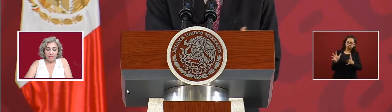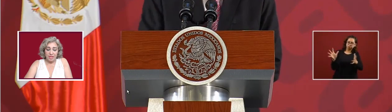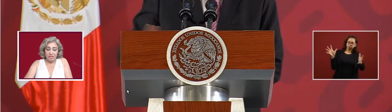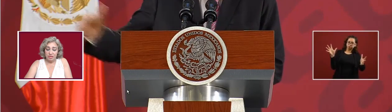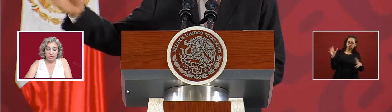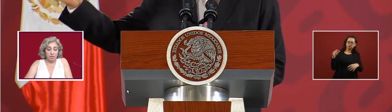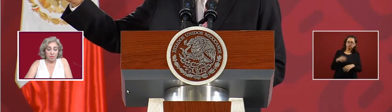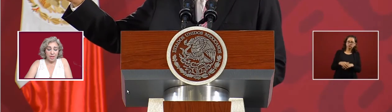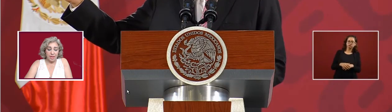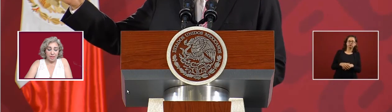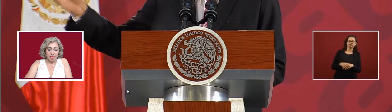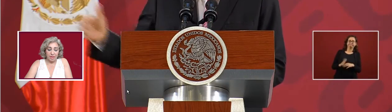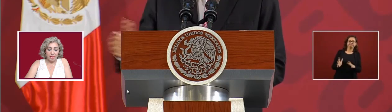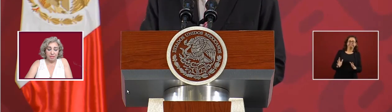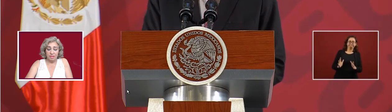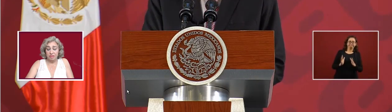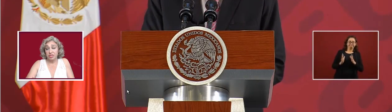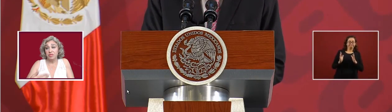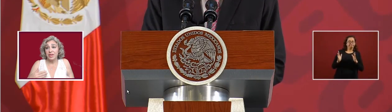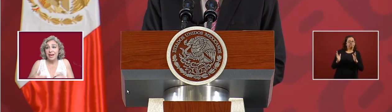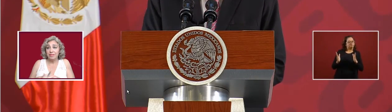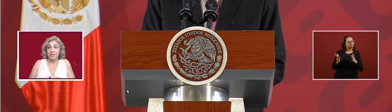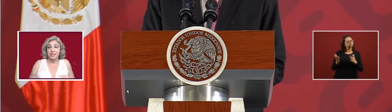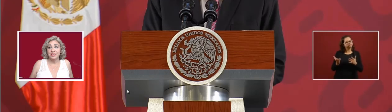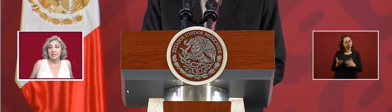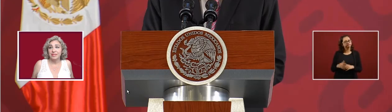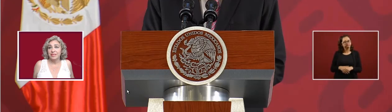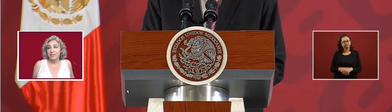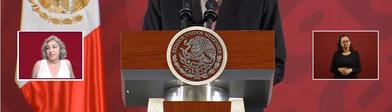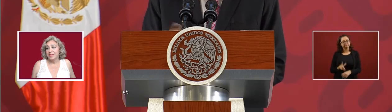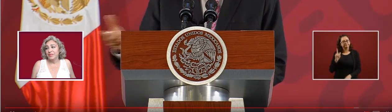then there's no way there's no doubt